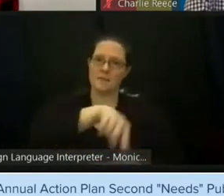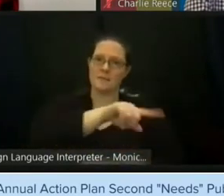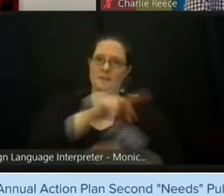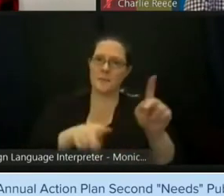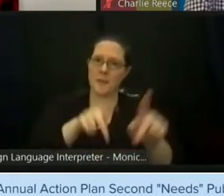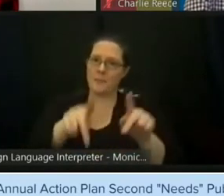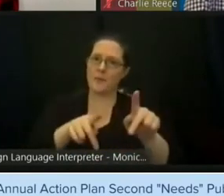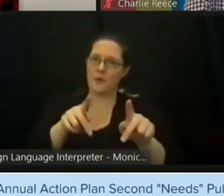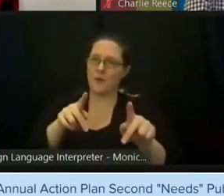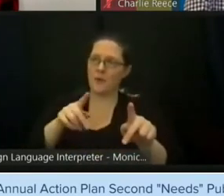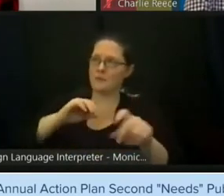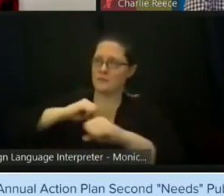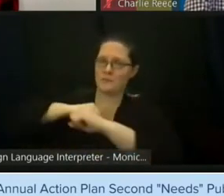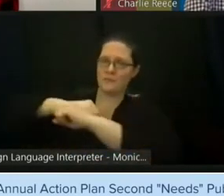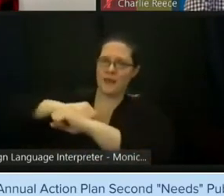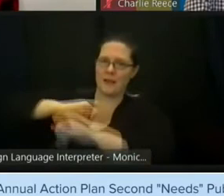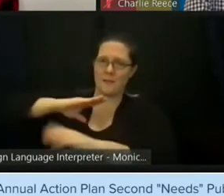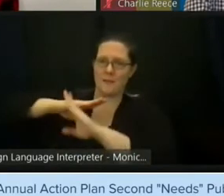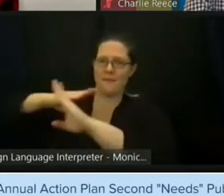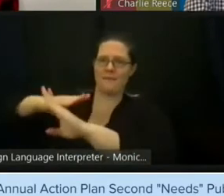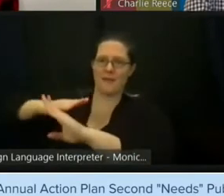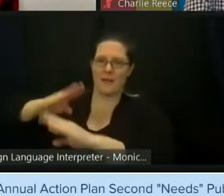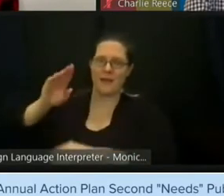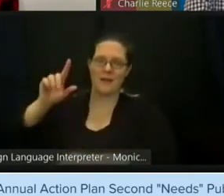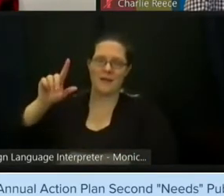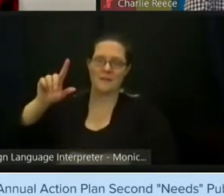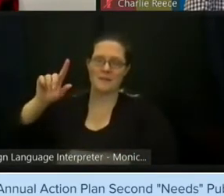from an eviction on that basis.